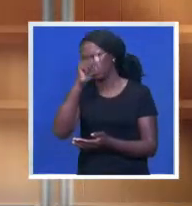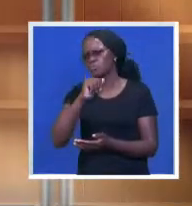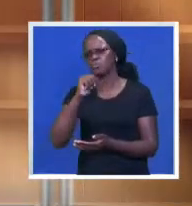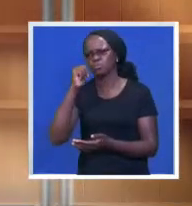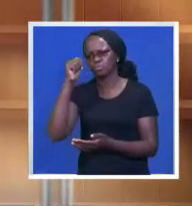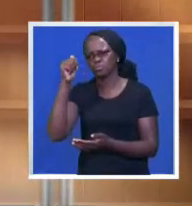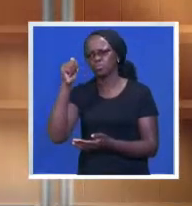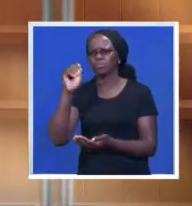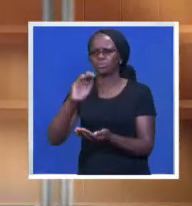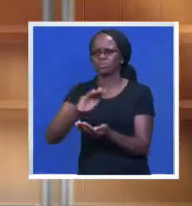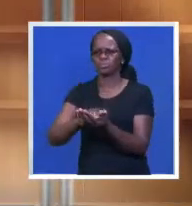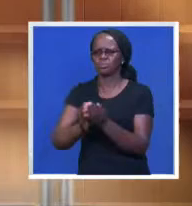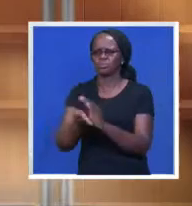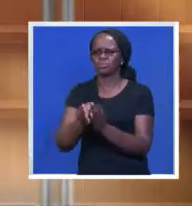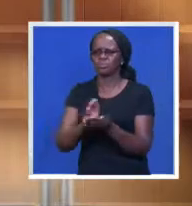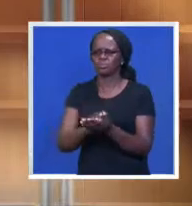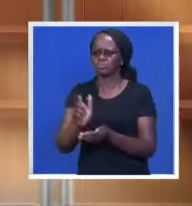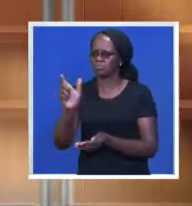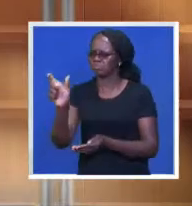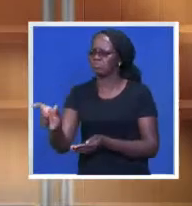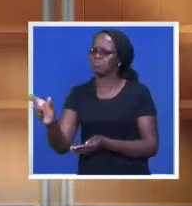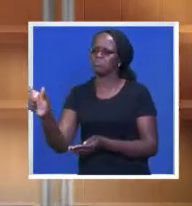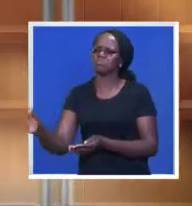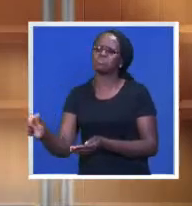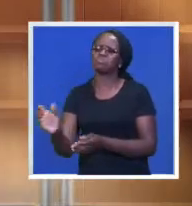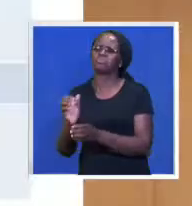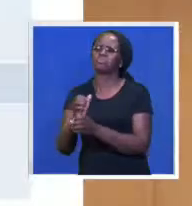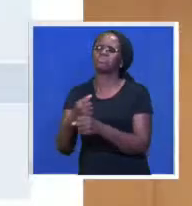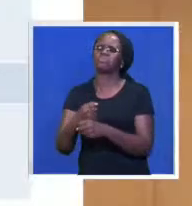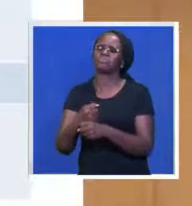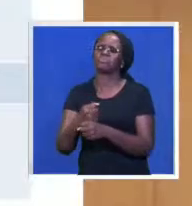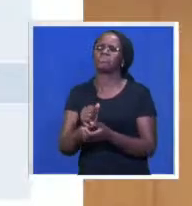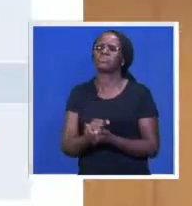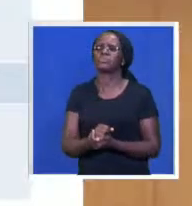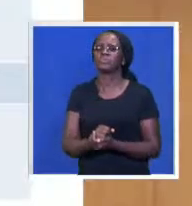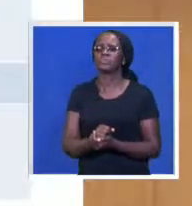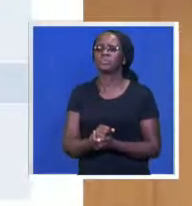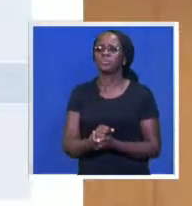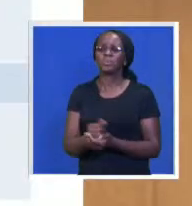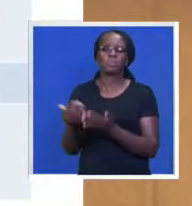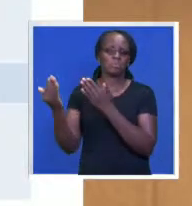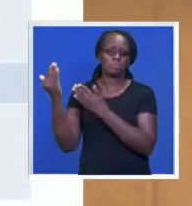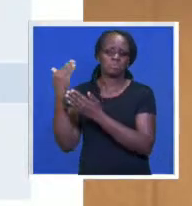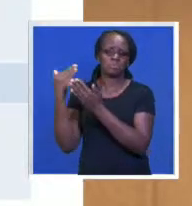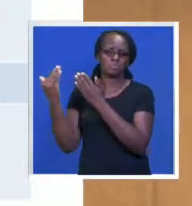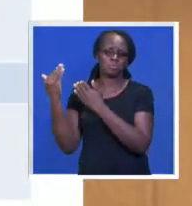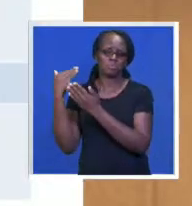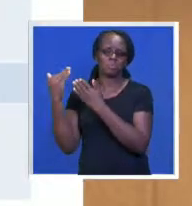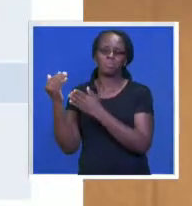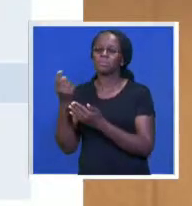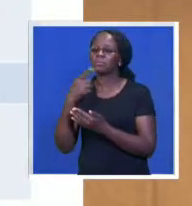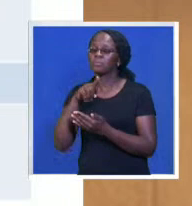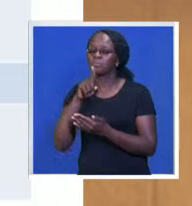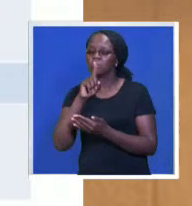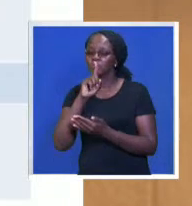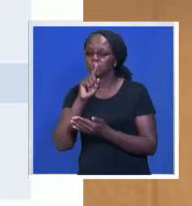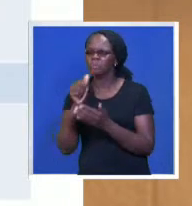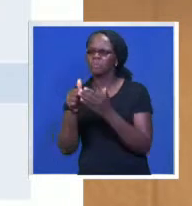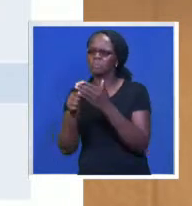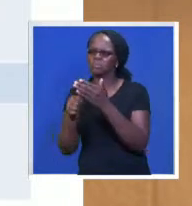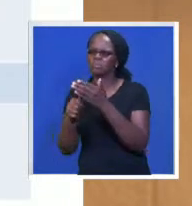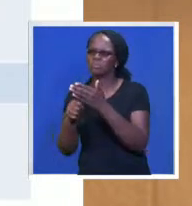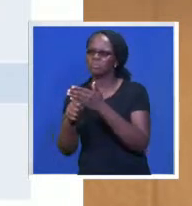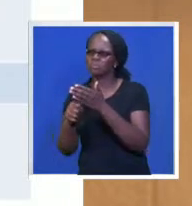all of that knowledge that you learned in the previous grade, which is grade 3. It might be a long time ago, but it is important for you to know in order